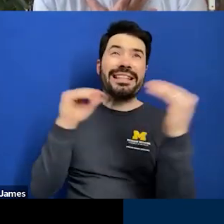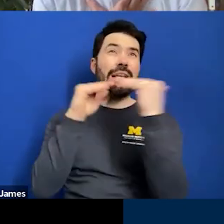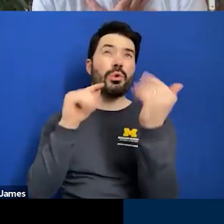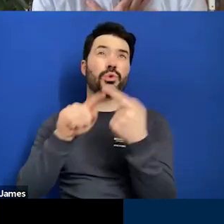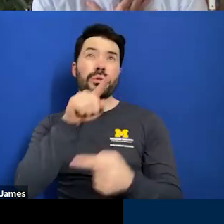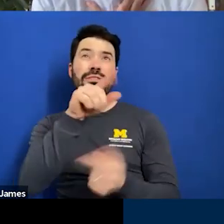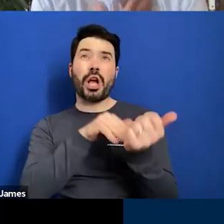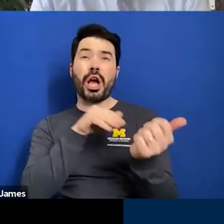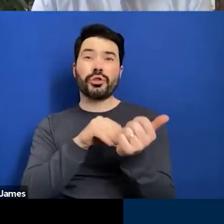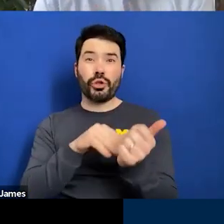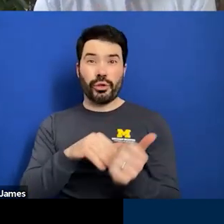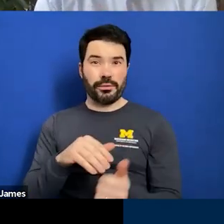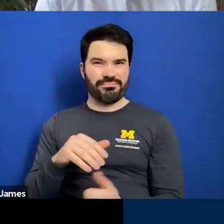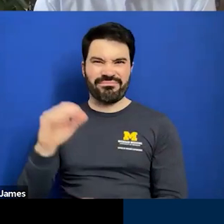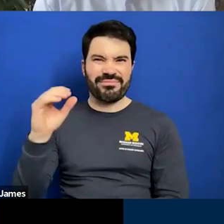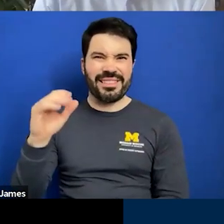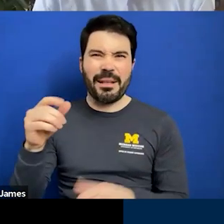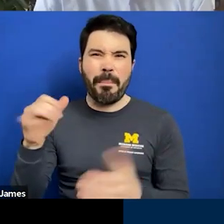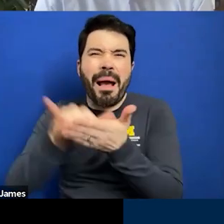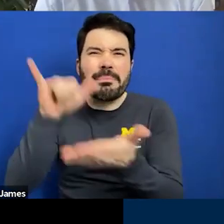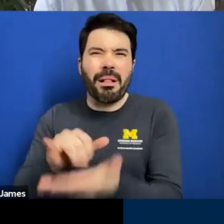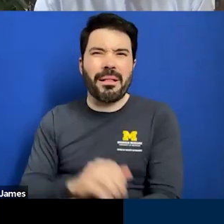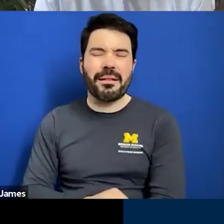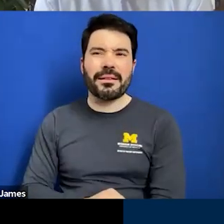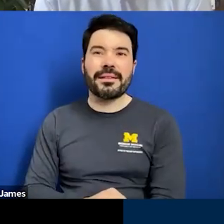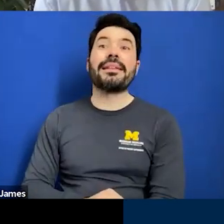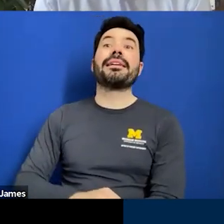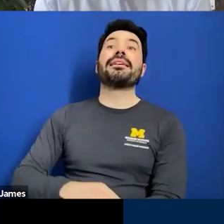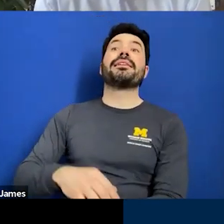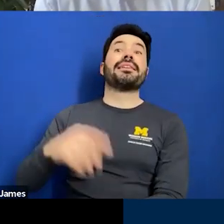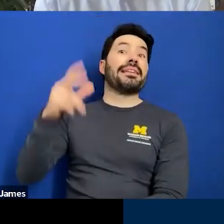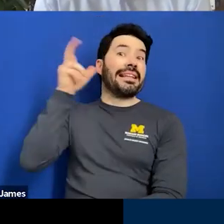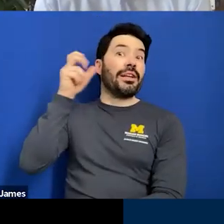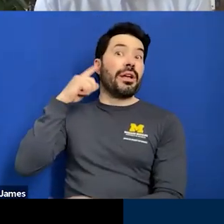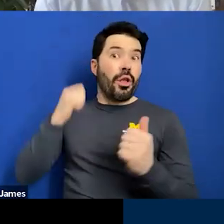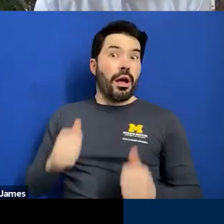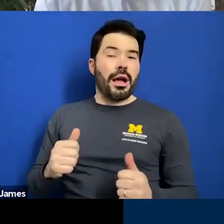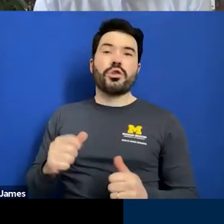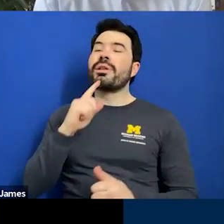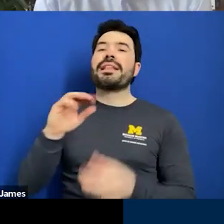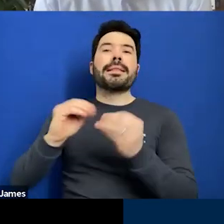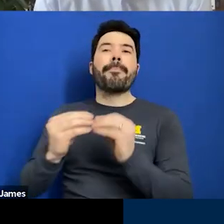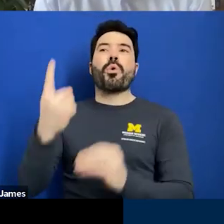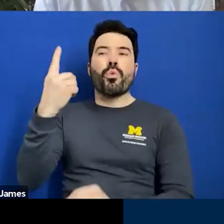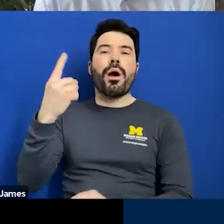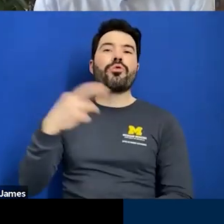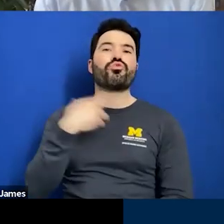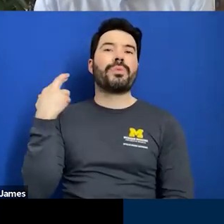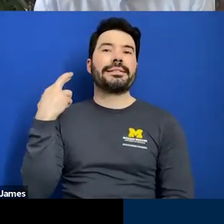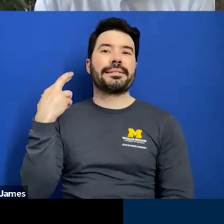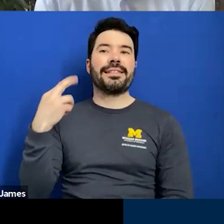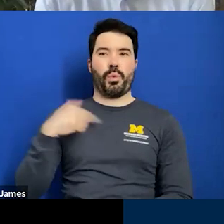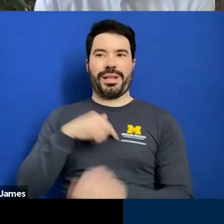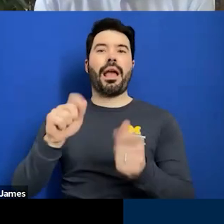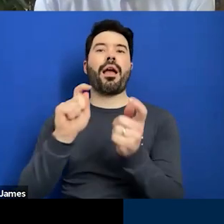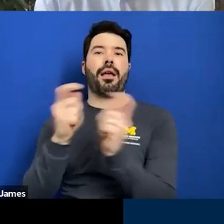is about 0. Secondly, hearing loss is the #1 modifiable risk factor for dementia. And if their people aren't wearing